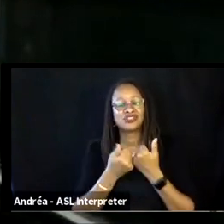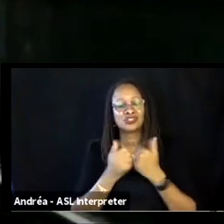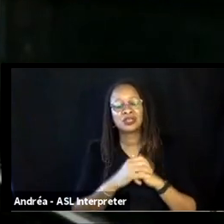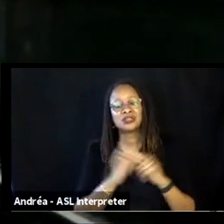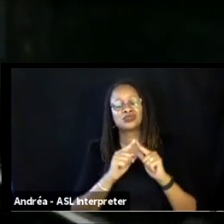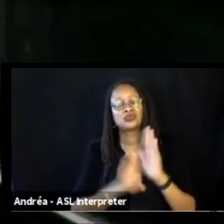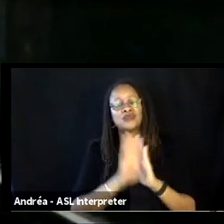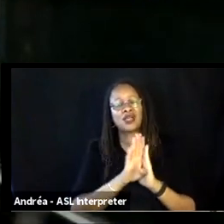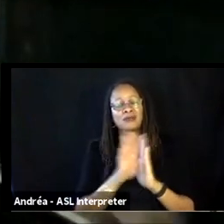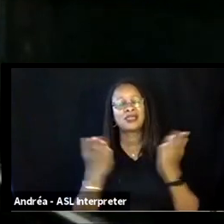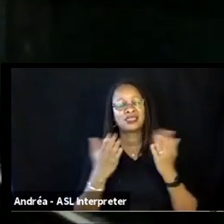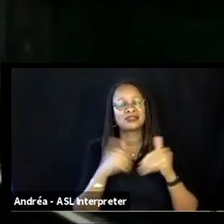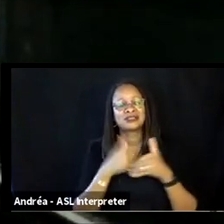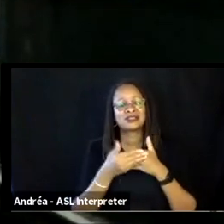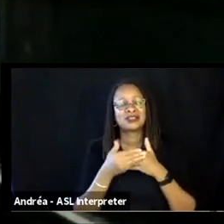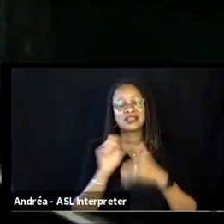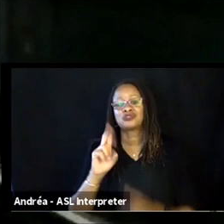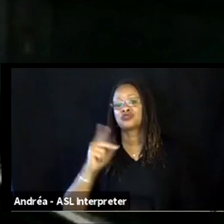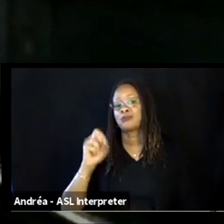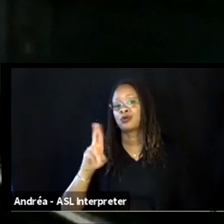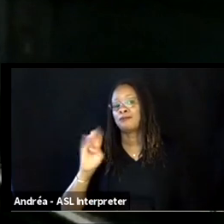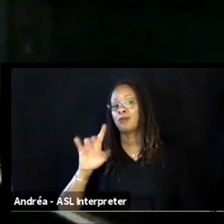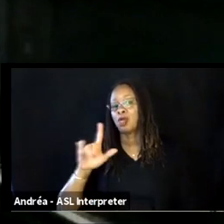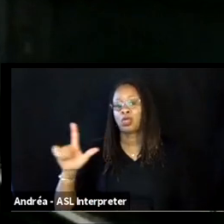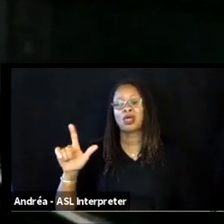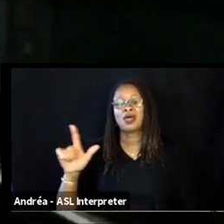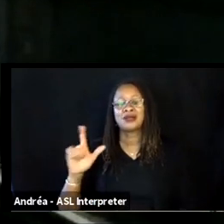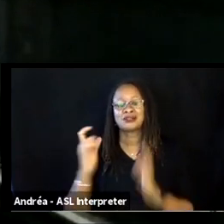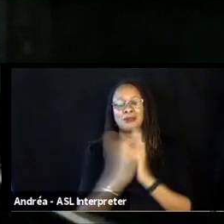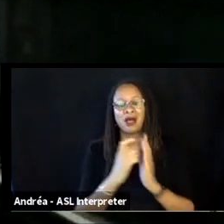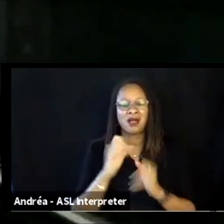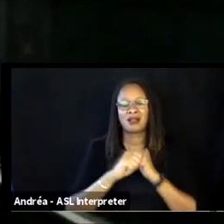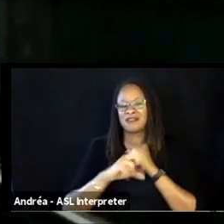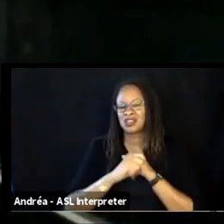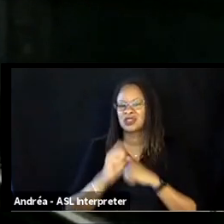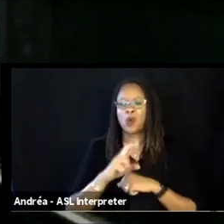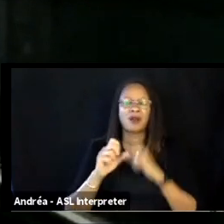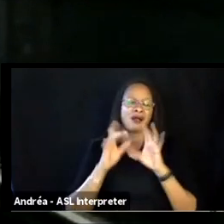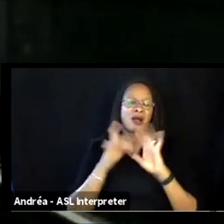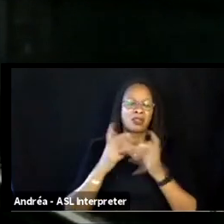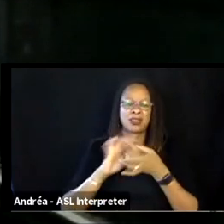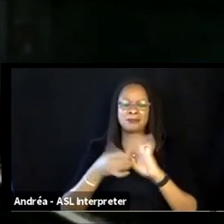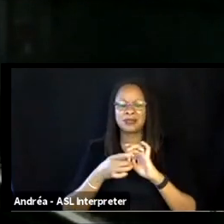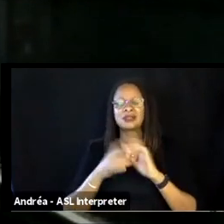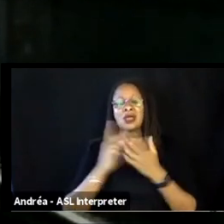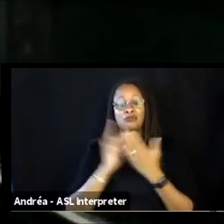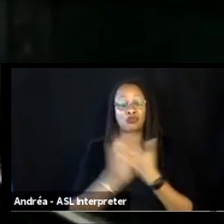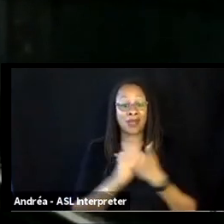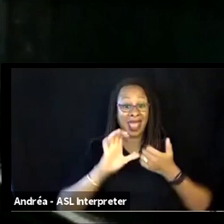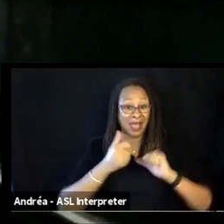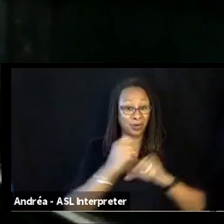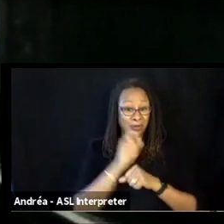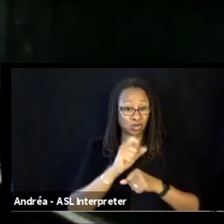develop this, you know, the next Super Bowl spot or the next Olympics, you know, program. And with that, how do we make sure that everyone's really on the same page